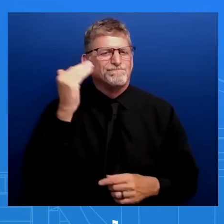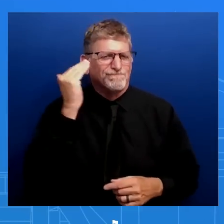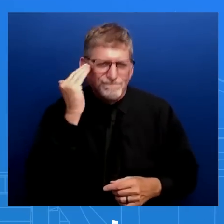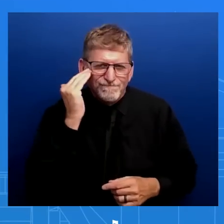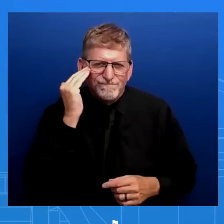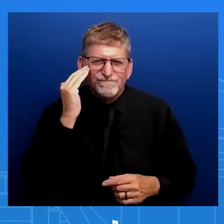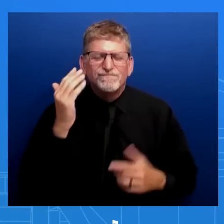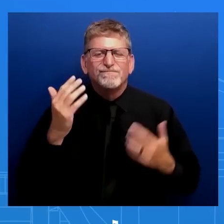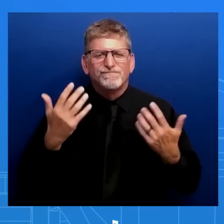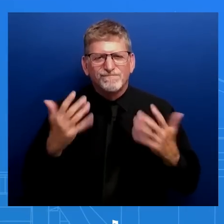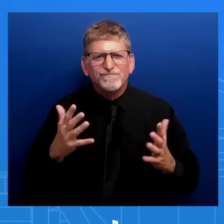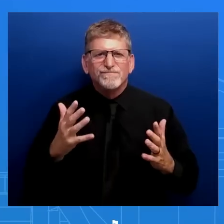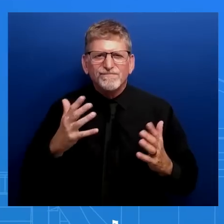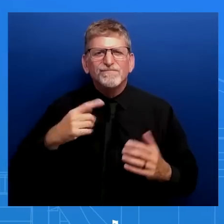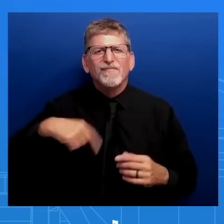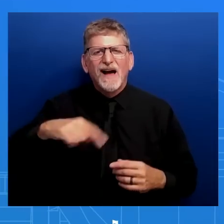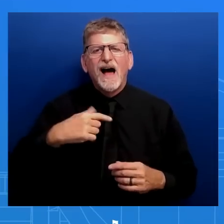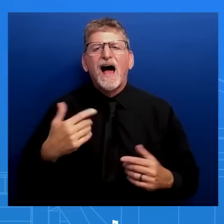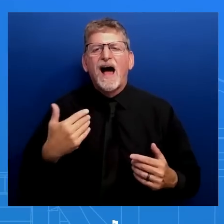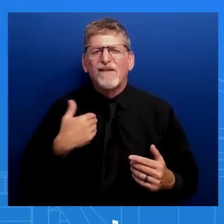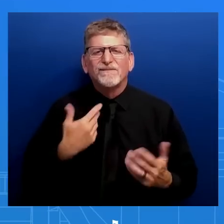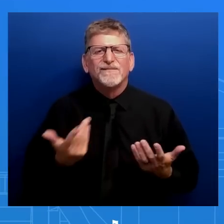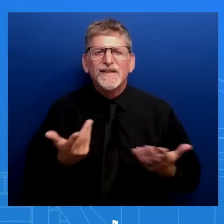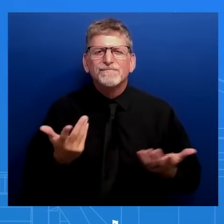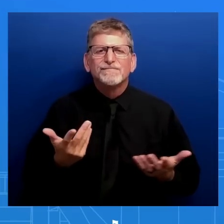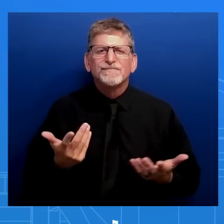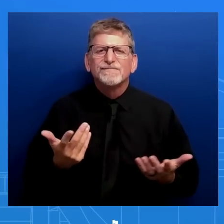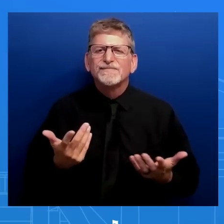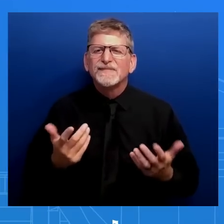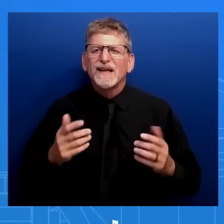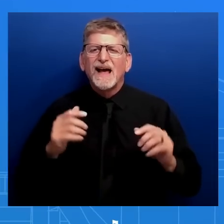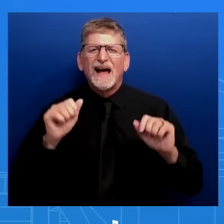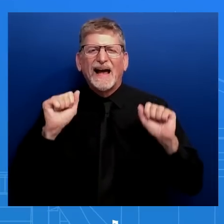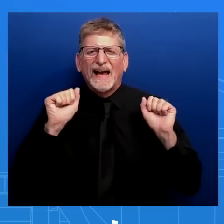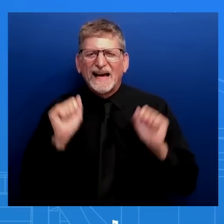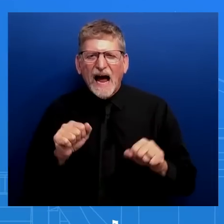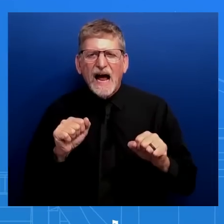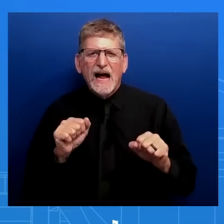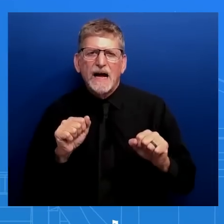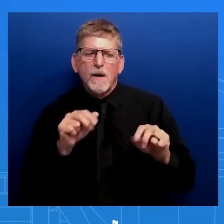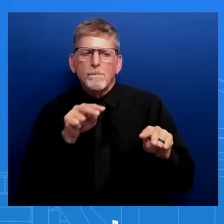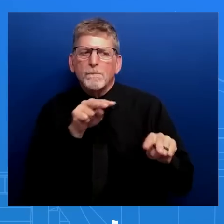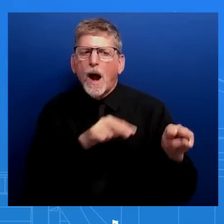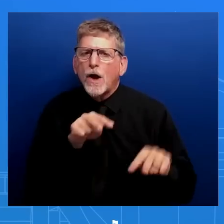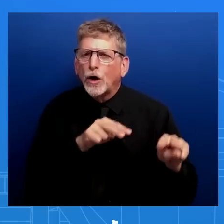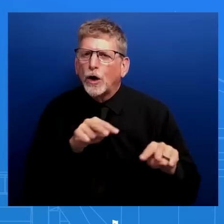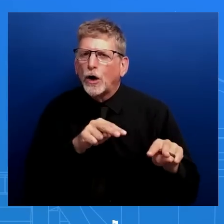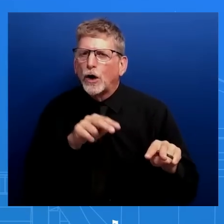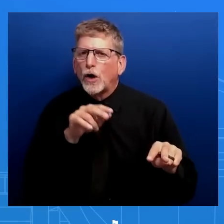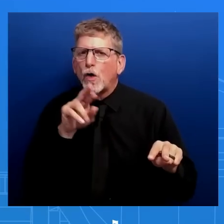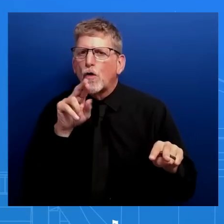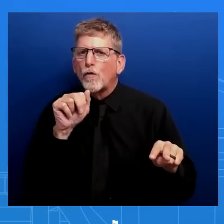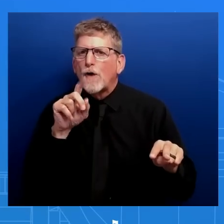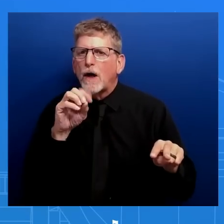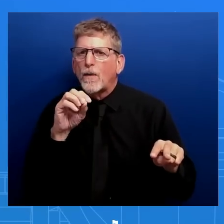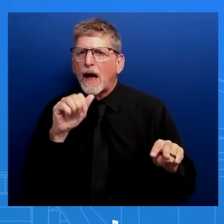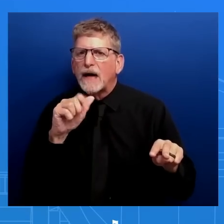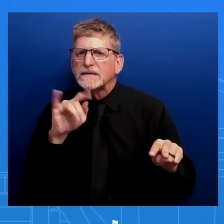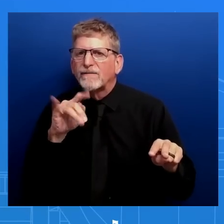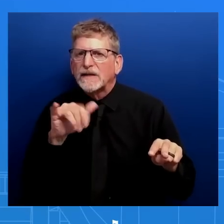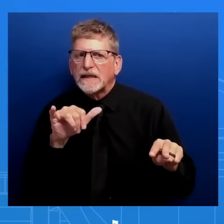We have, as you know, the ability near the plant to monitor radioactivity, and we just haven't seen any